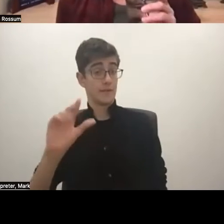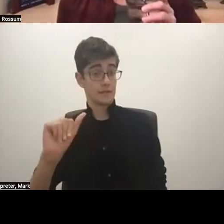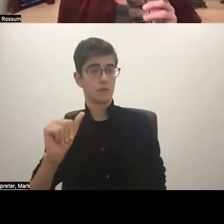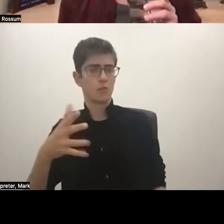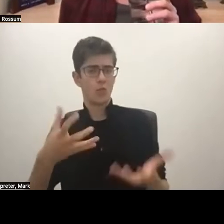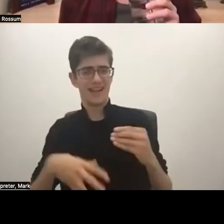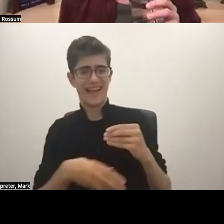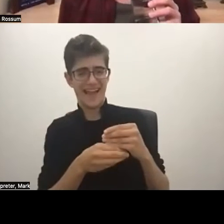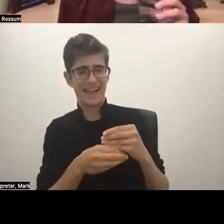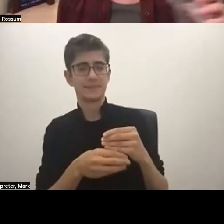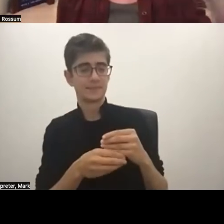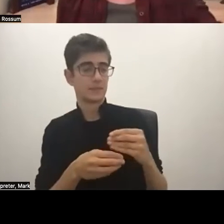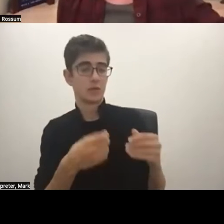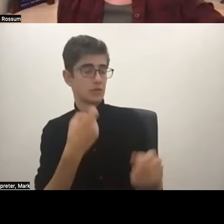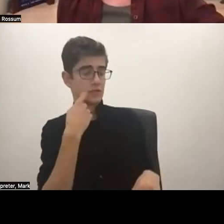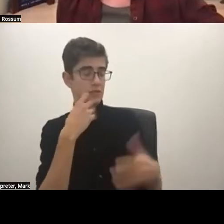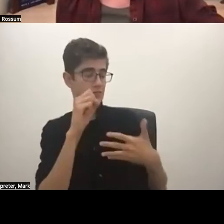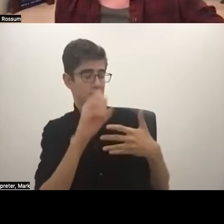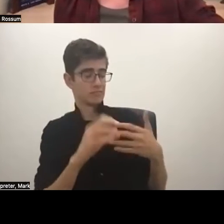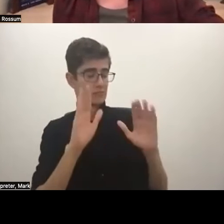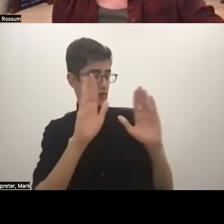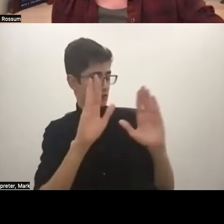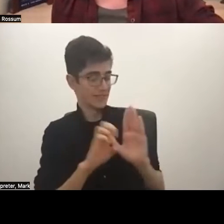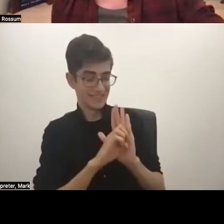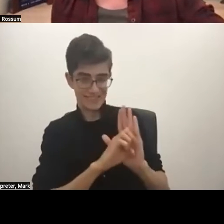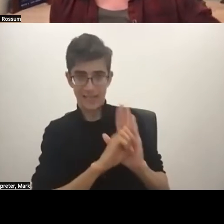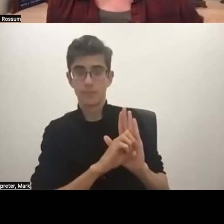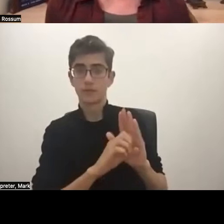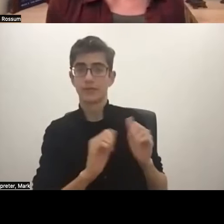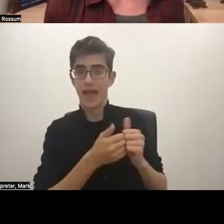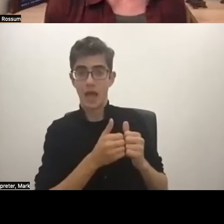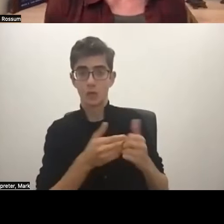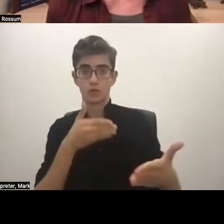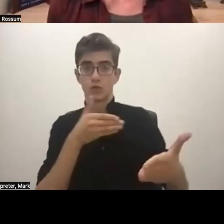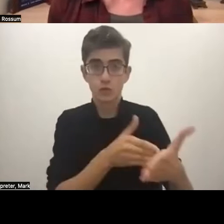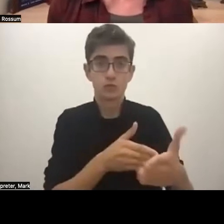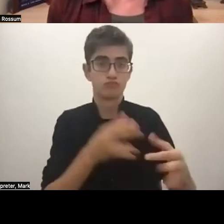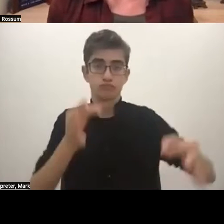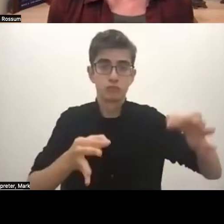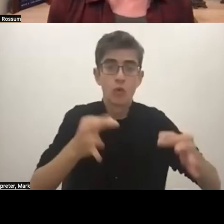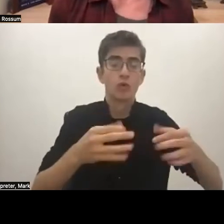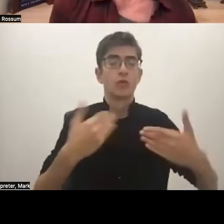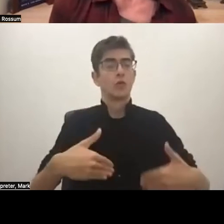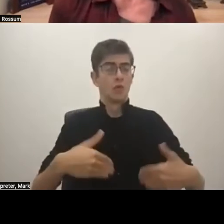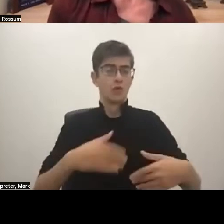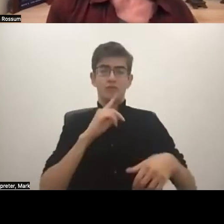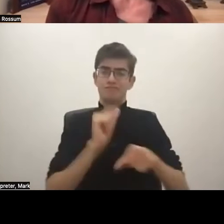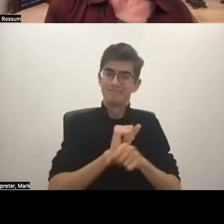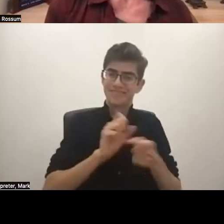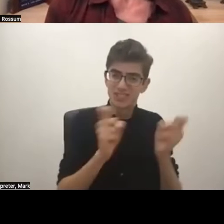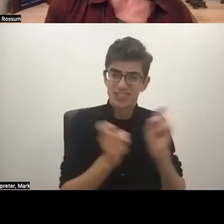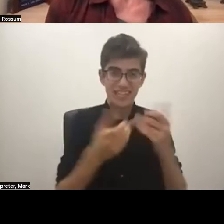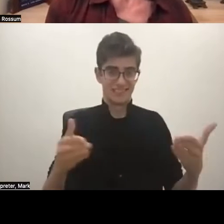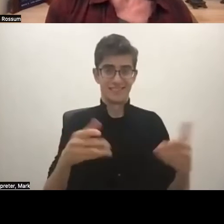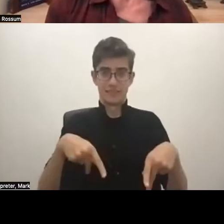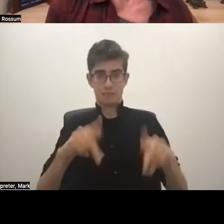because she gave us some great examples of how litigation can really change things on the